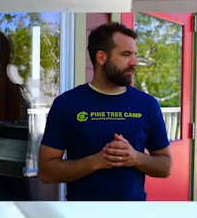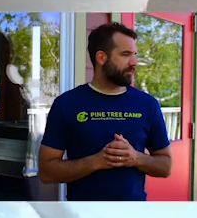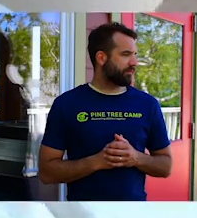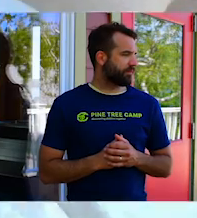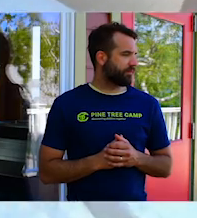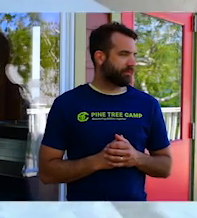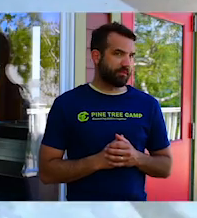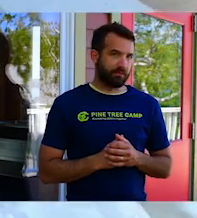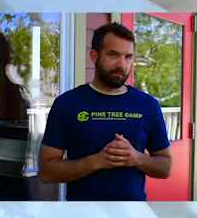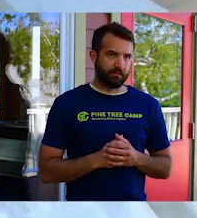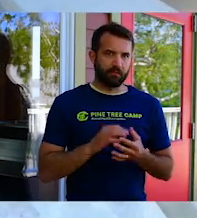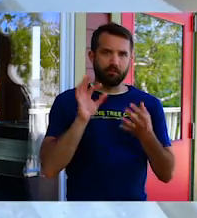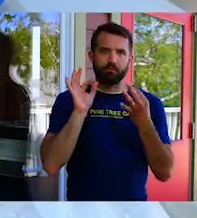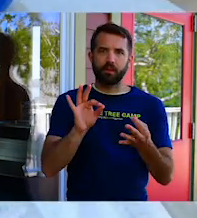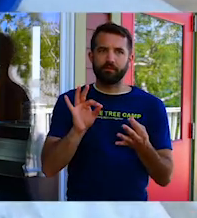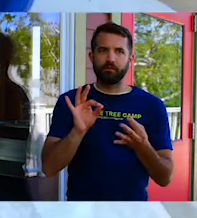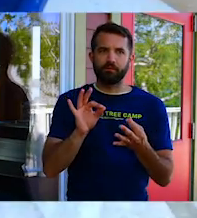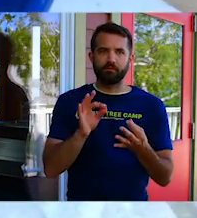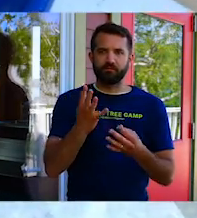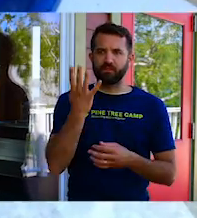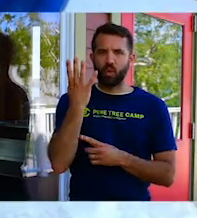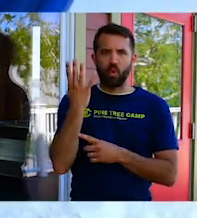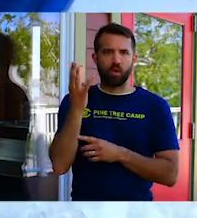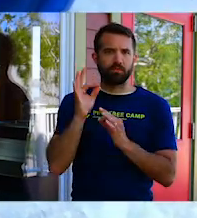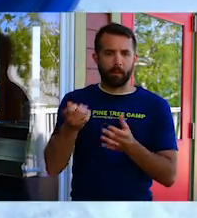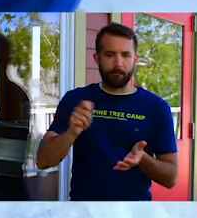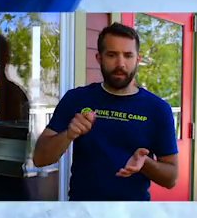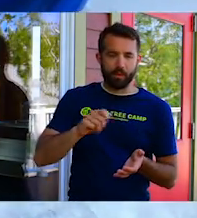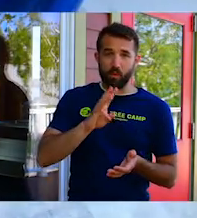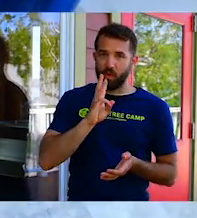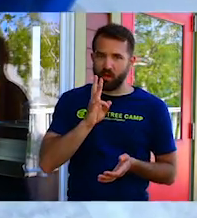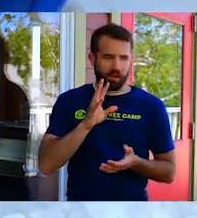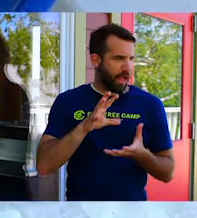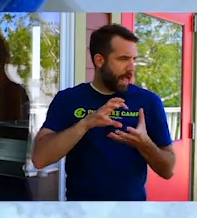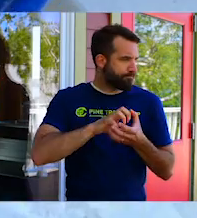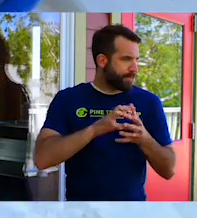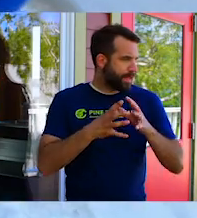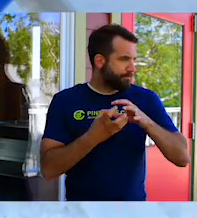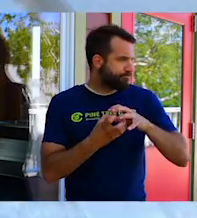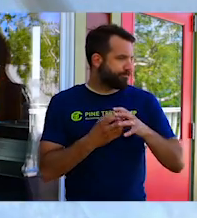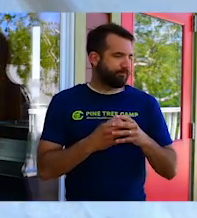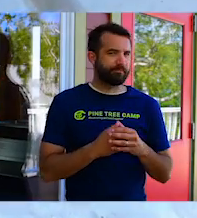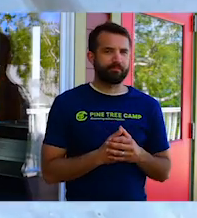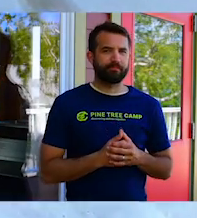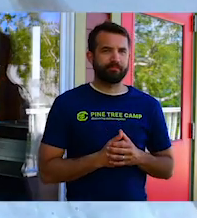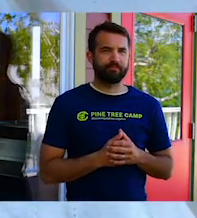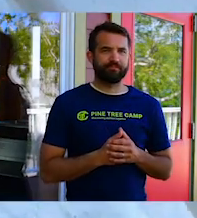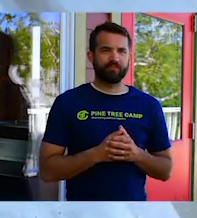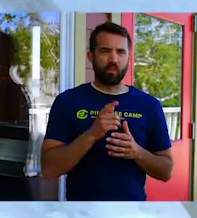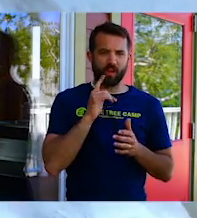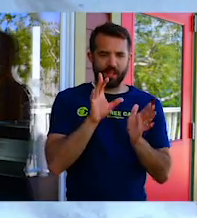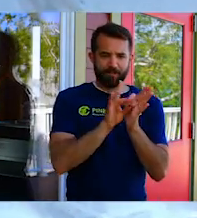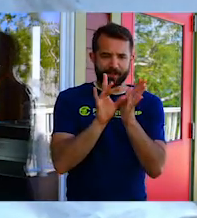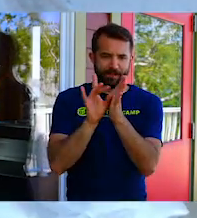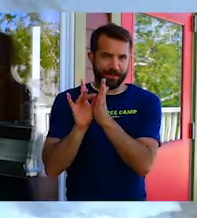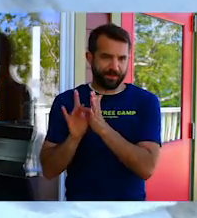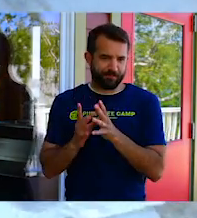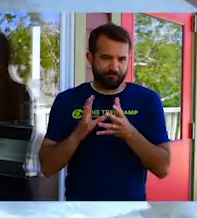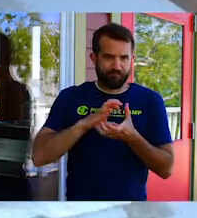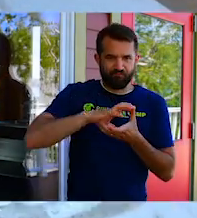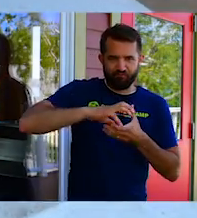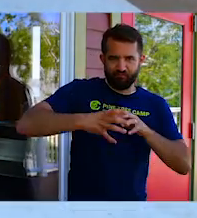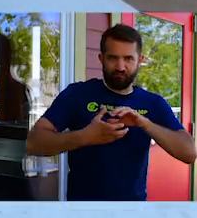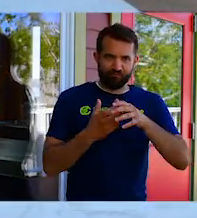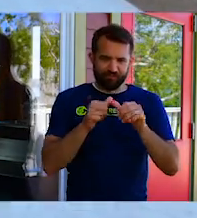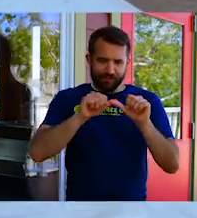This is perfect. Yeah, so the sand is sticking together. It'll be pretty easy to play with, make shapes. So now